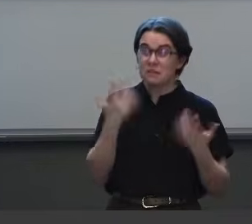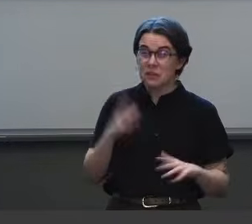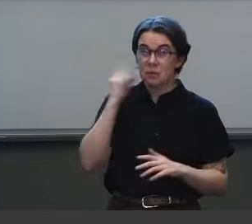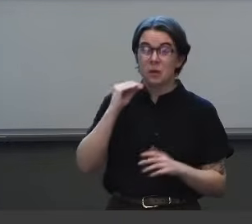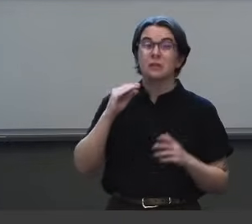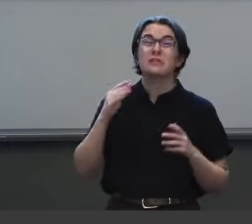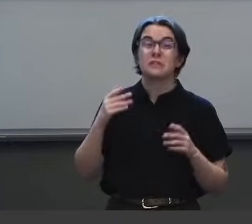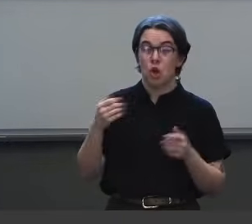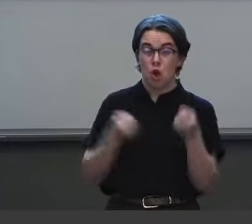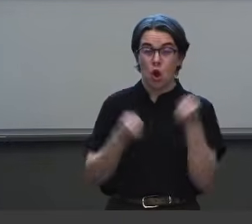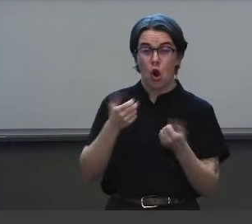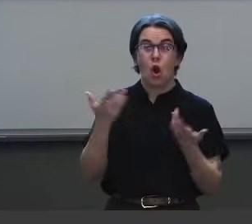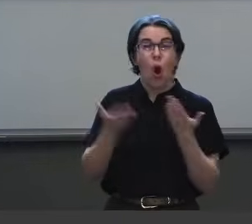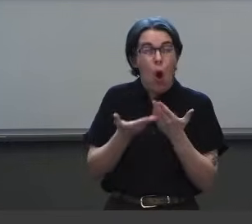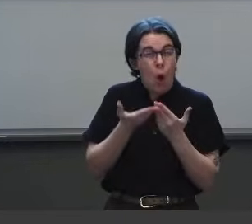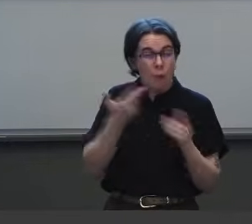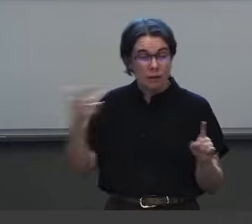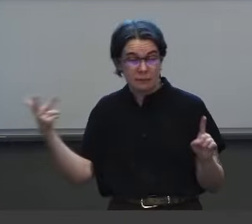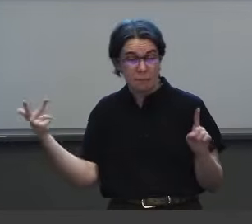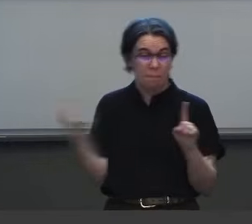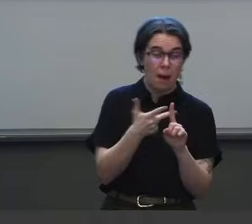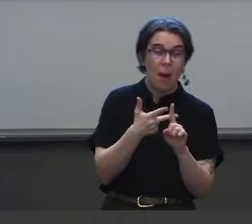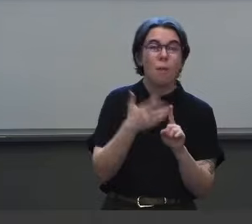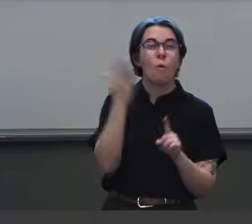sounds, which I also happen to be afraid of.